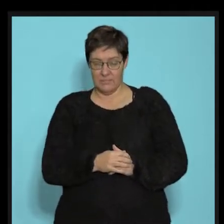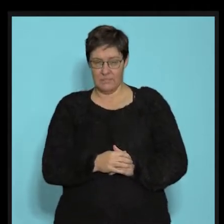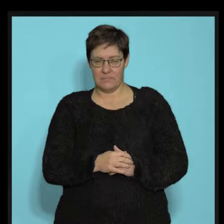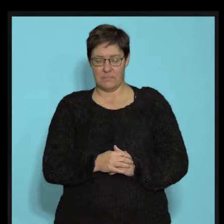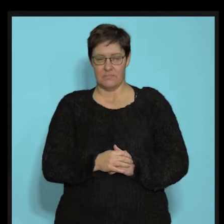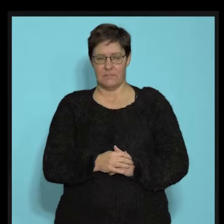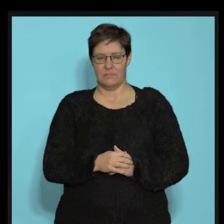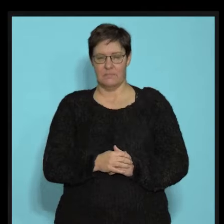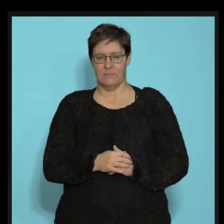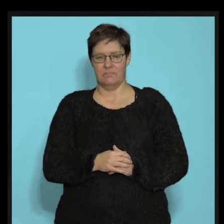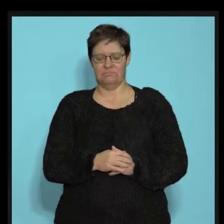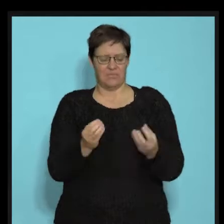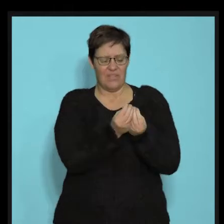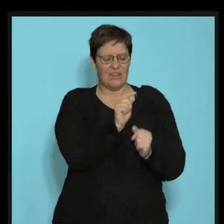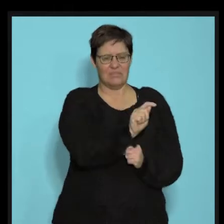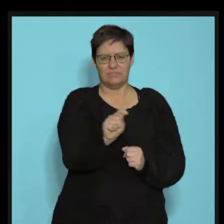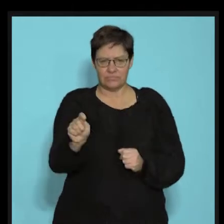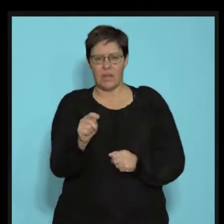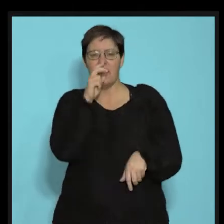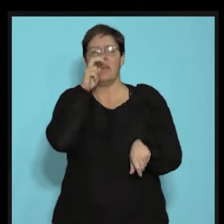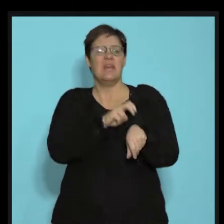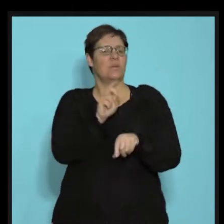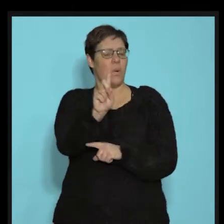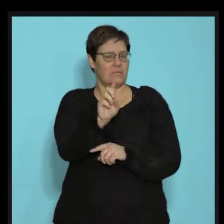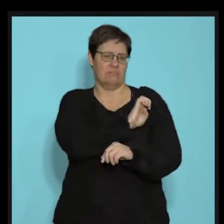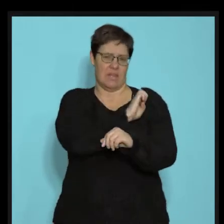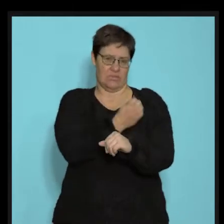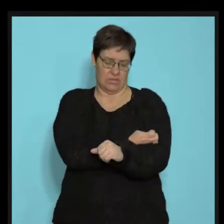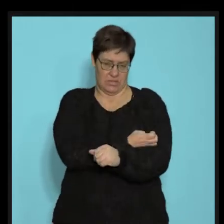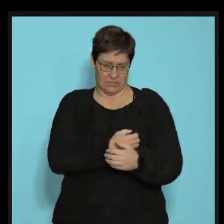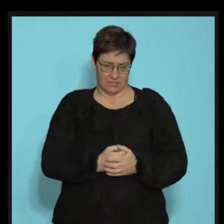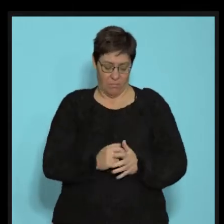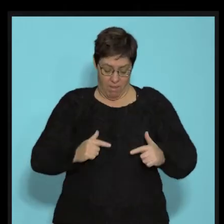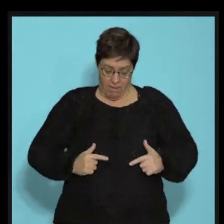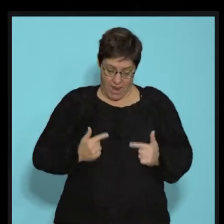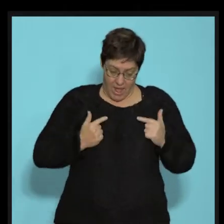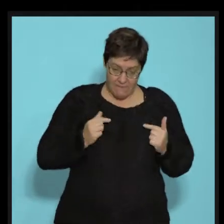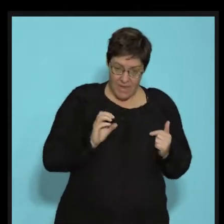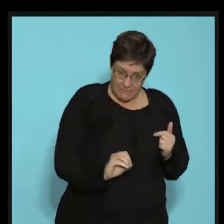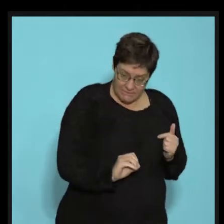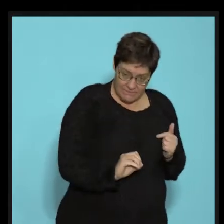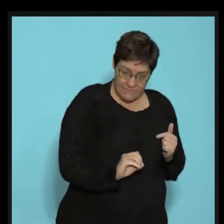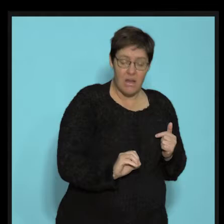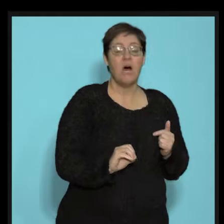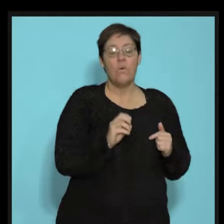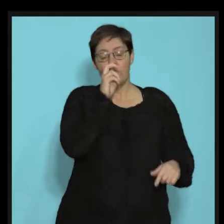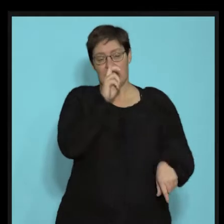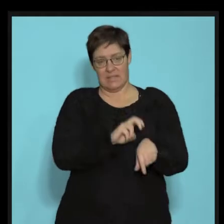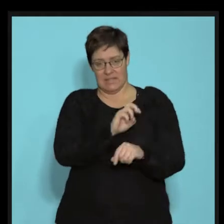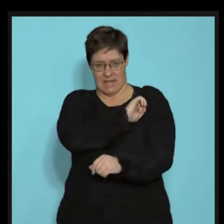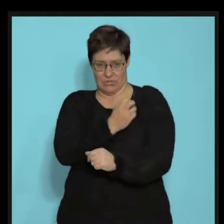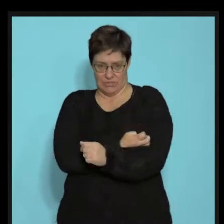all organisms need energy. Okay, so one of the things, all living things somehow or